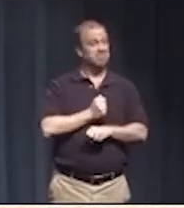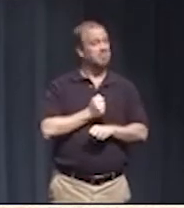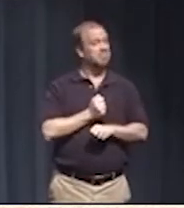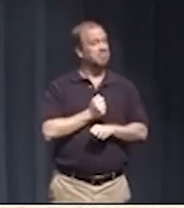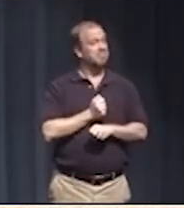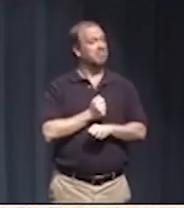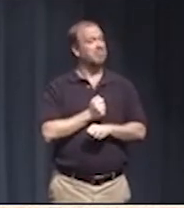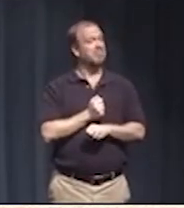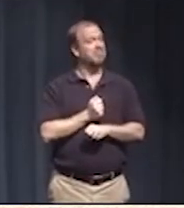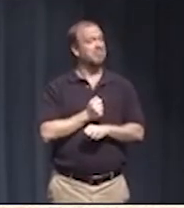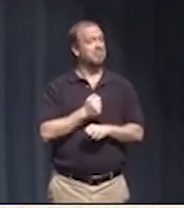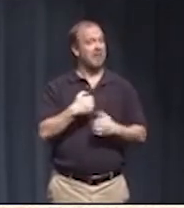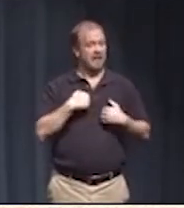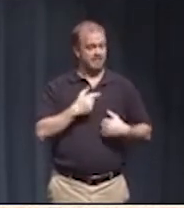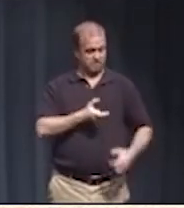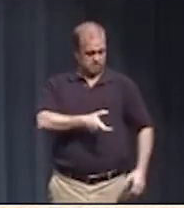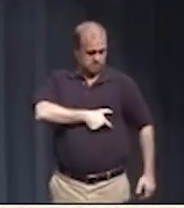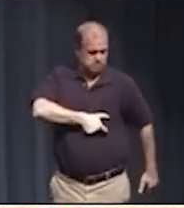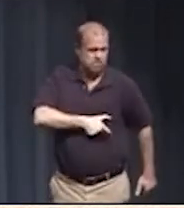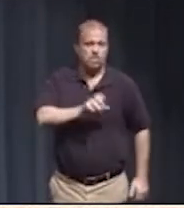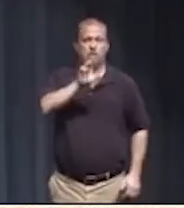to have a coat of arms,